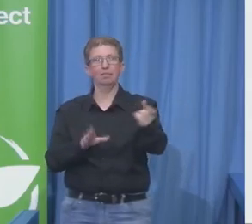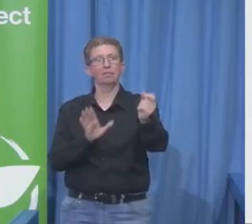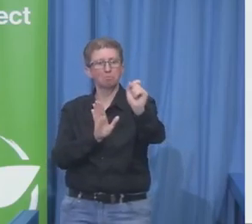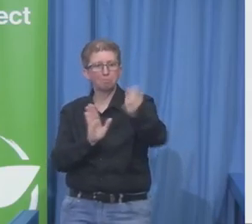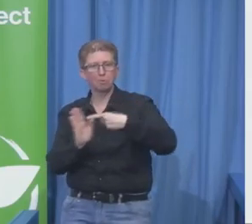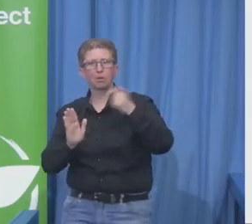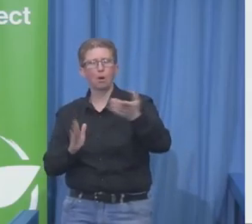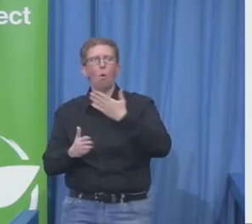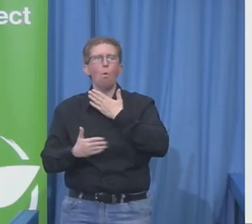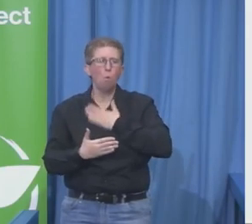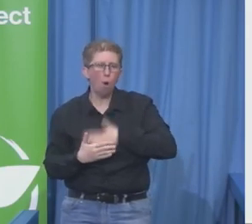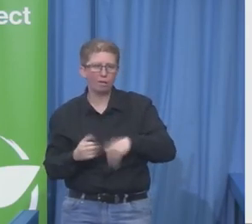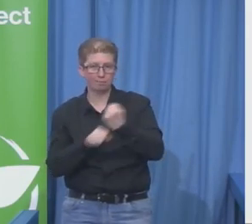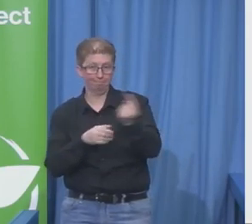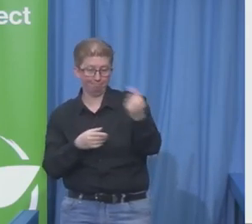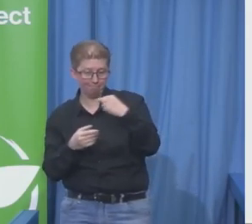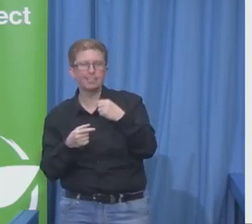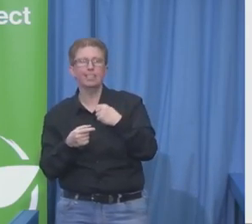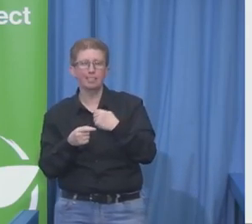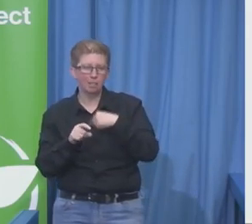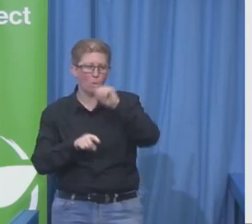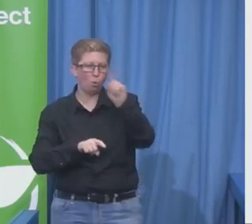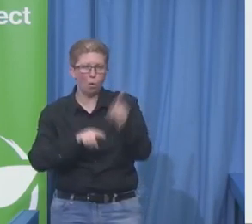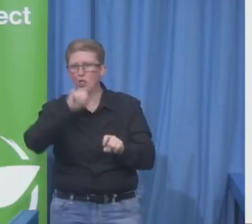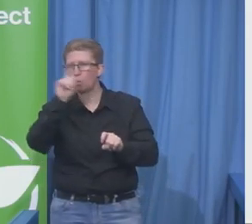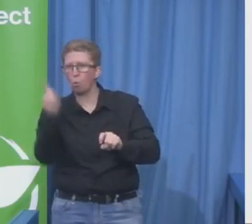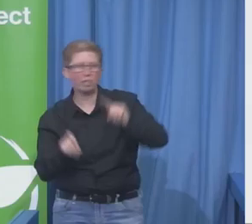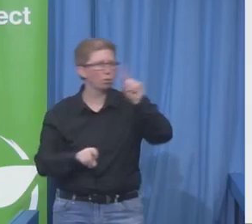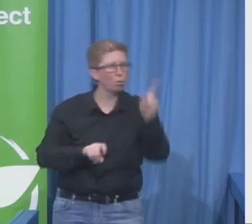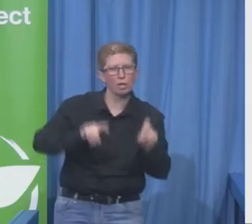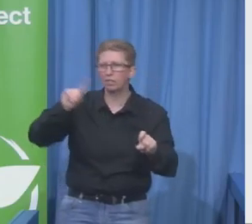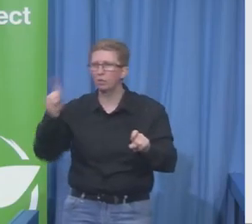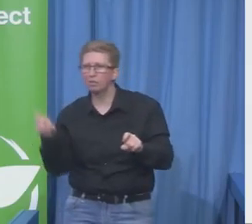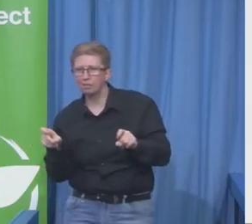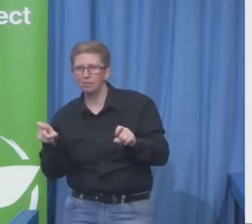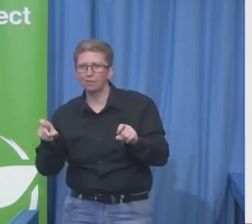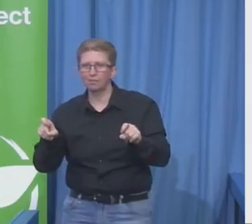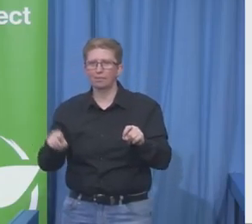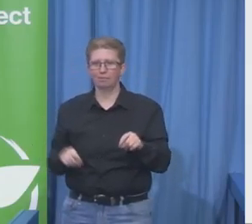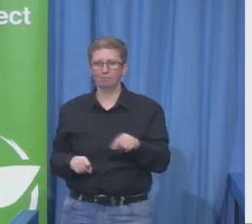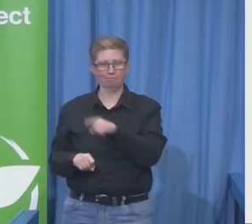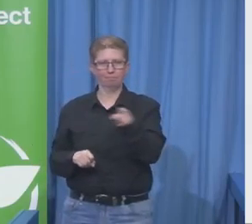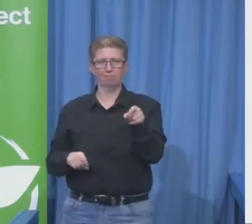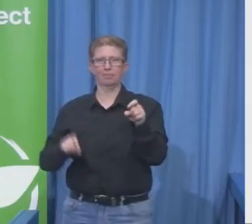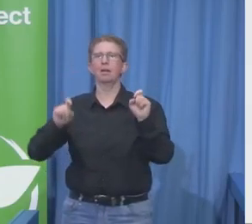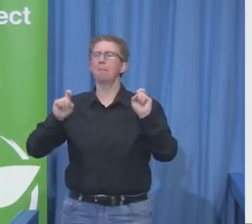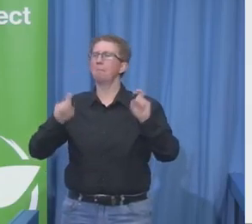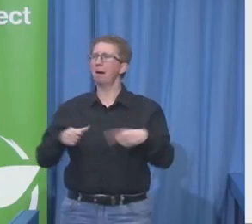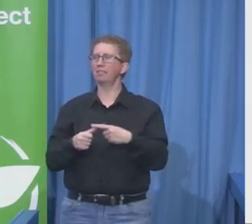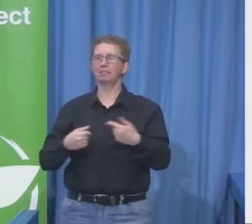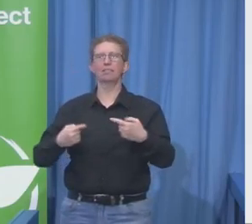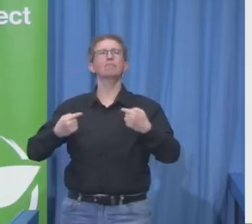the applicant's self-confidence, the effective communication skills to represent their own